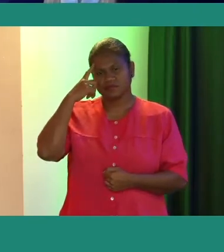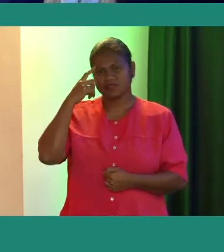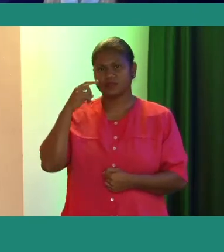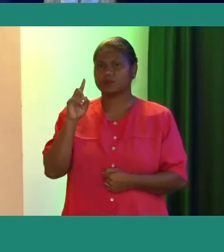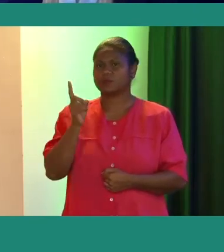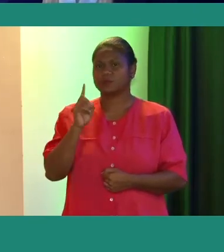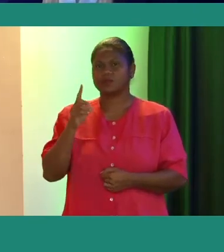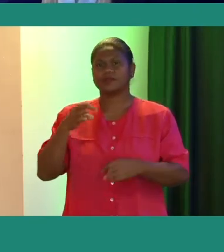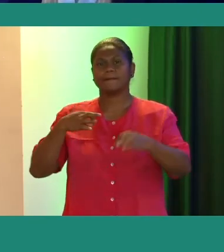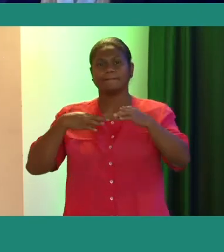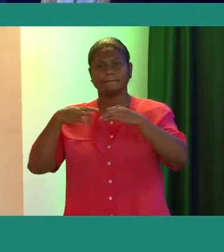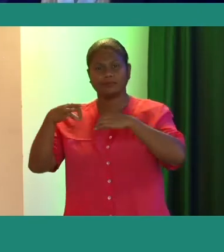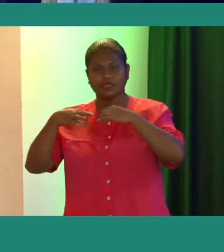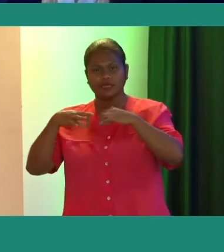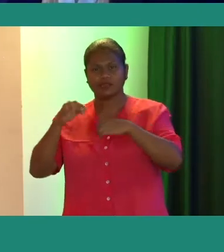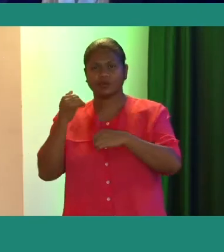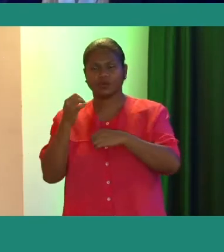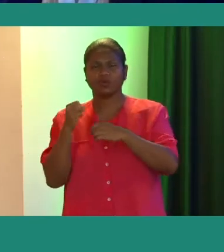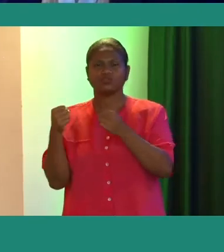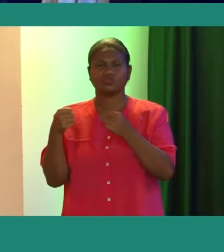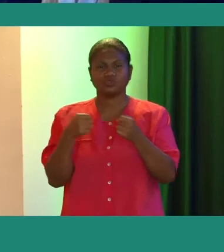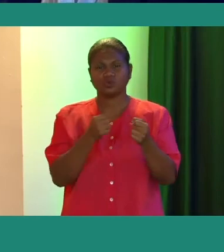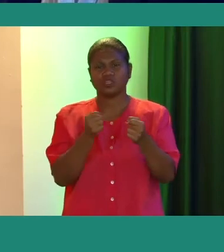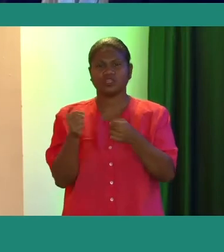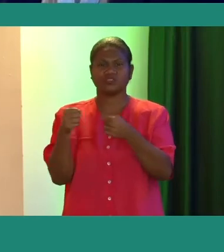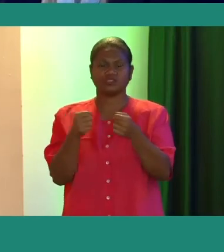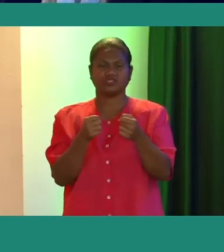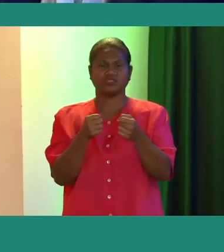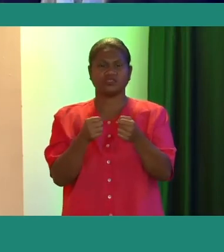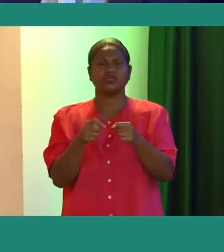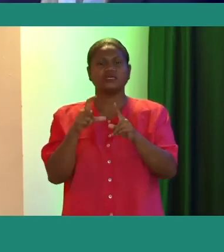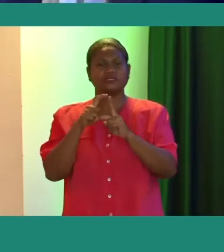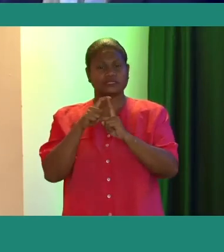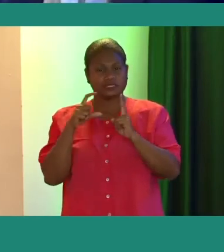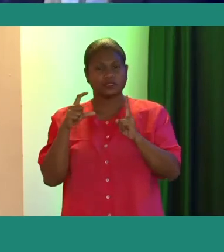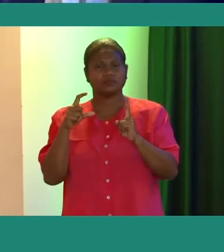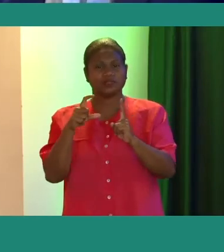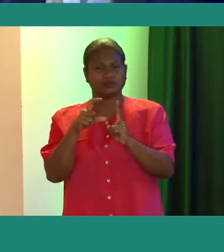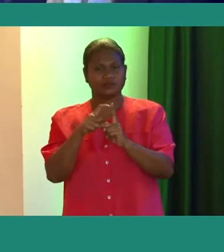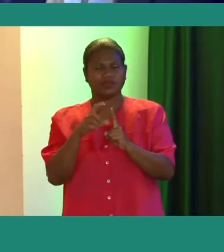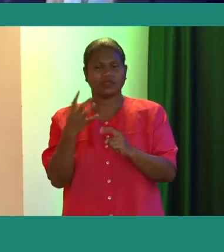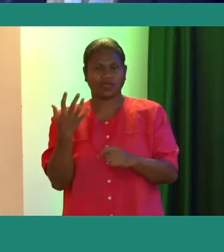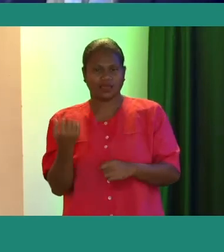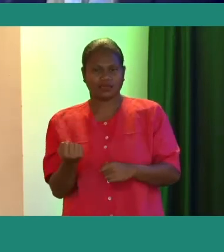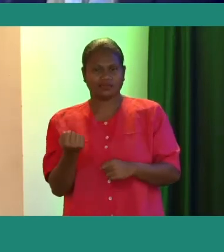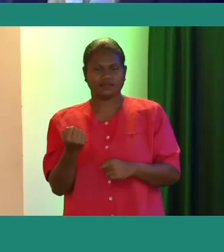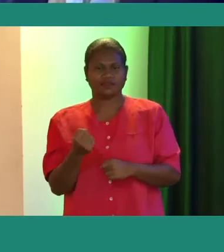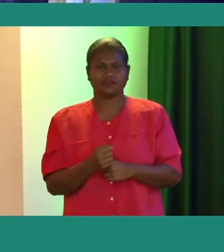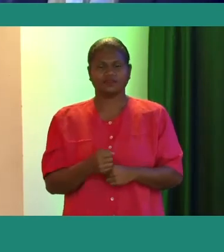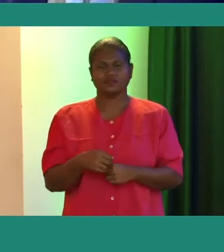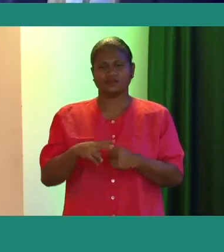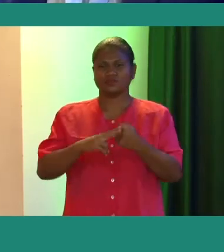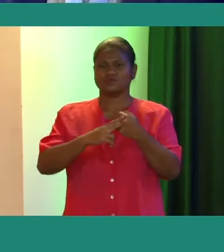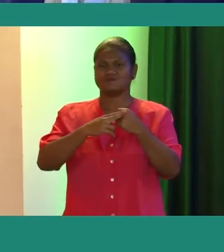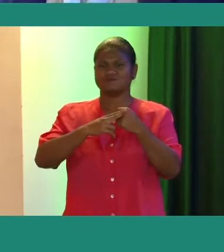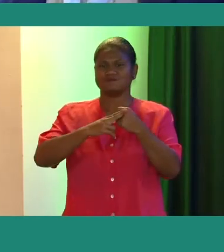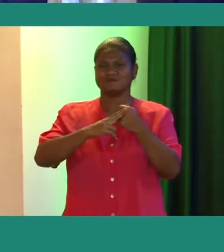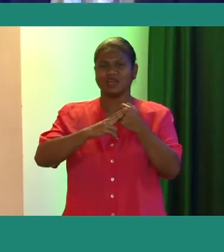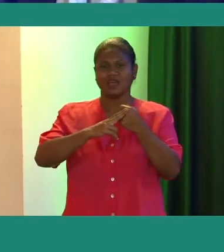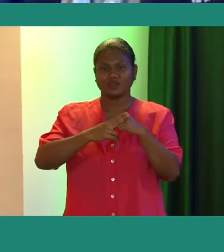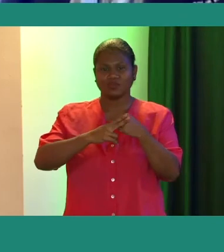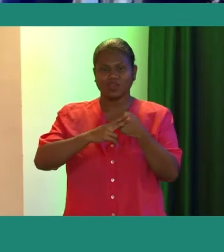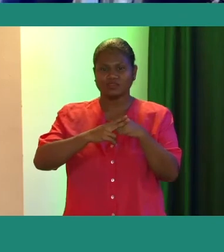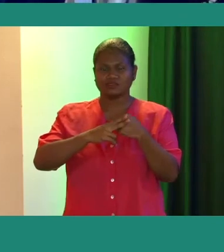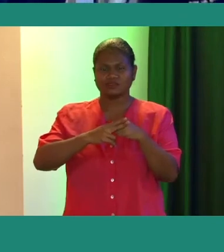plans or strategies your department has in terms of addressing this, and what